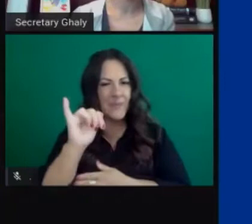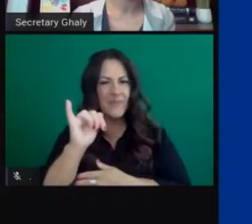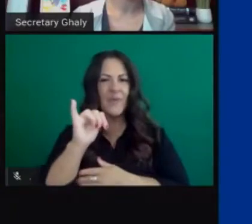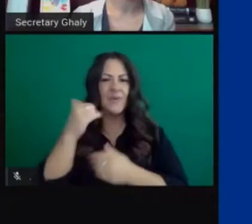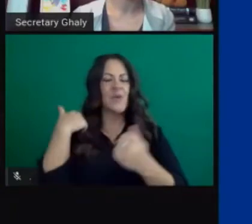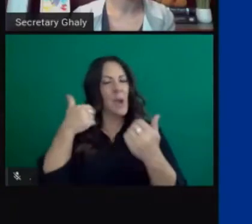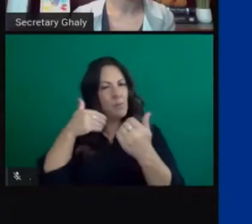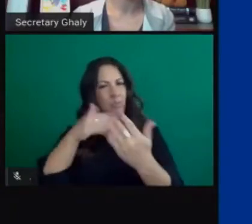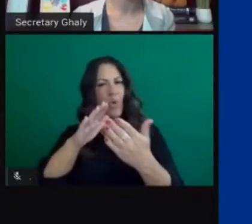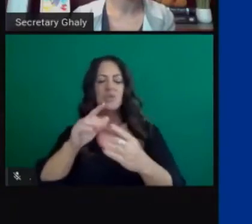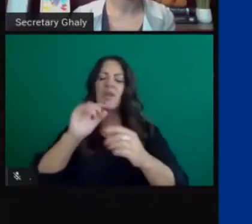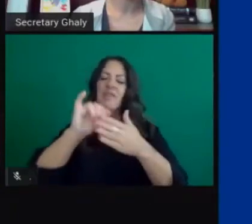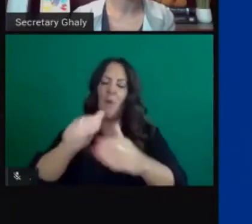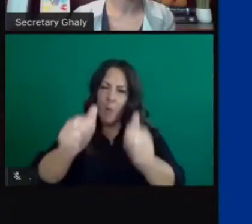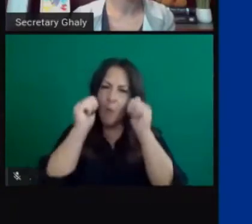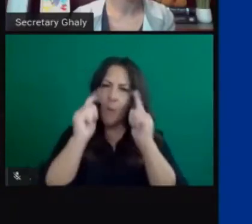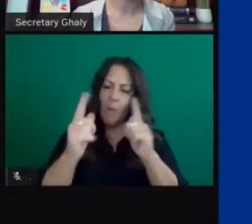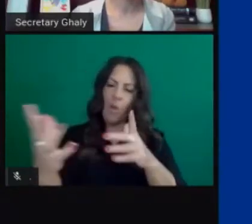approach.